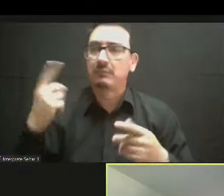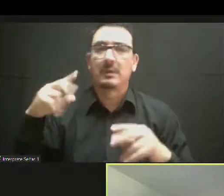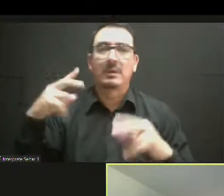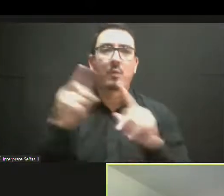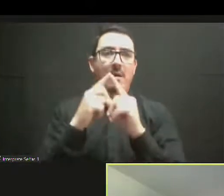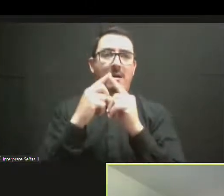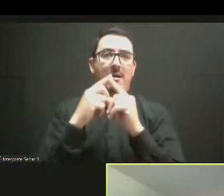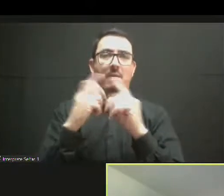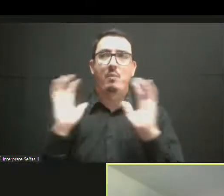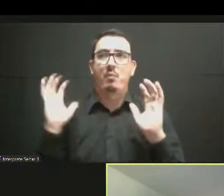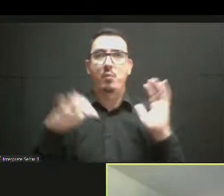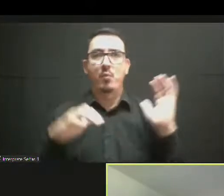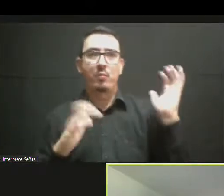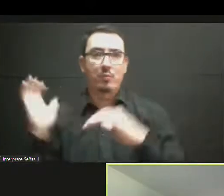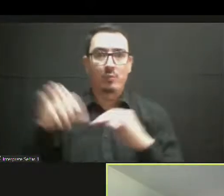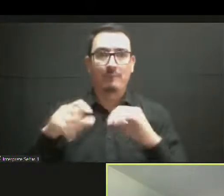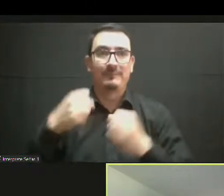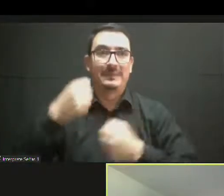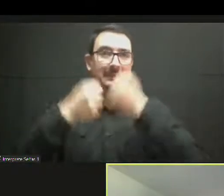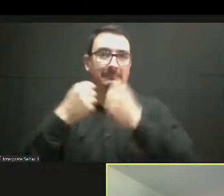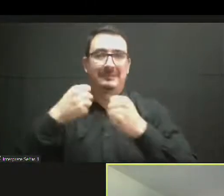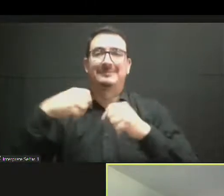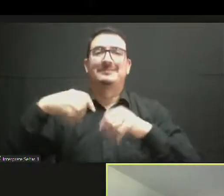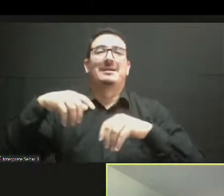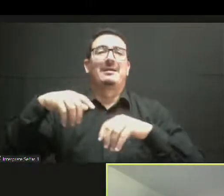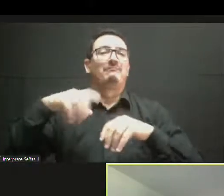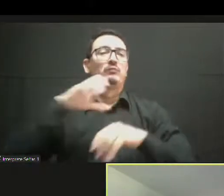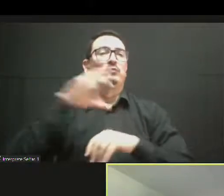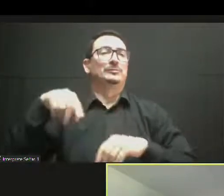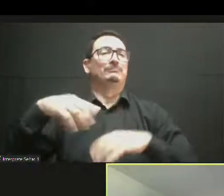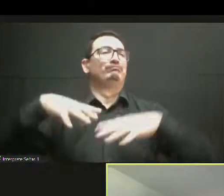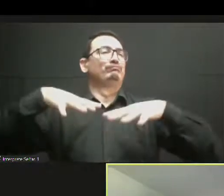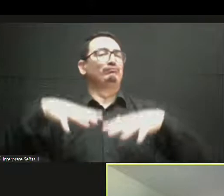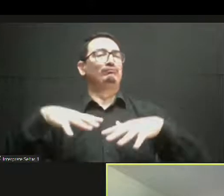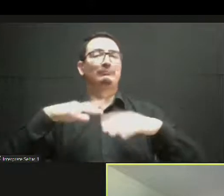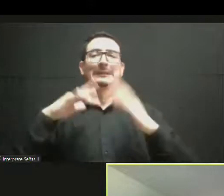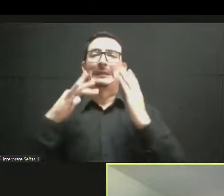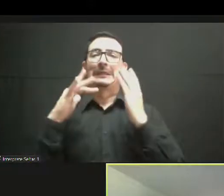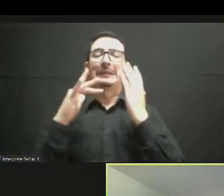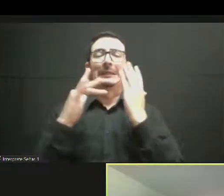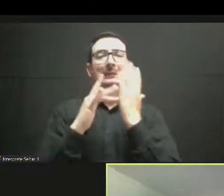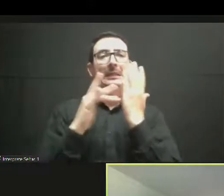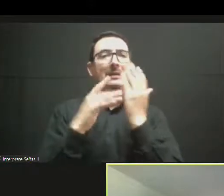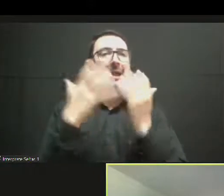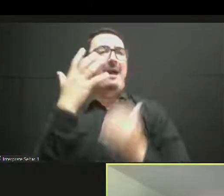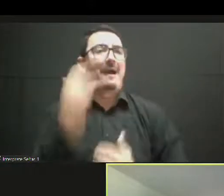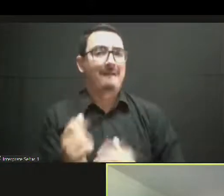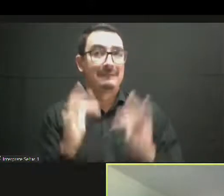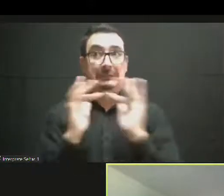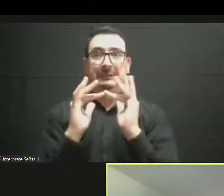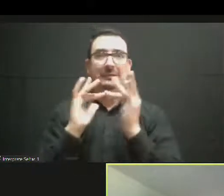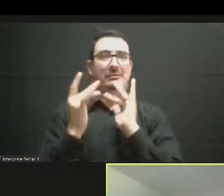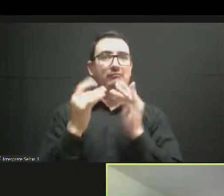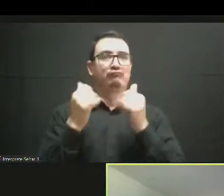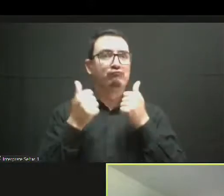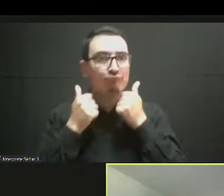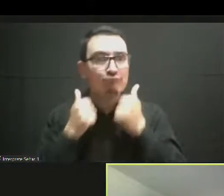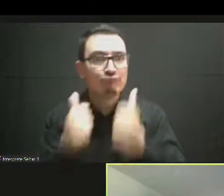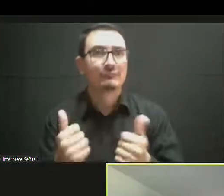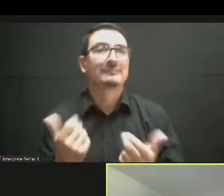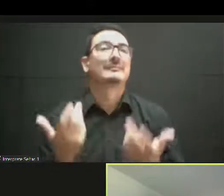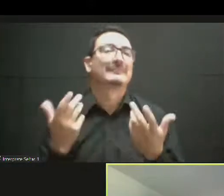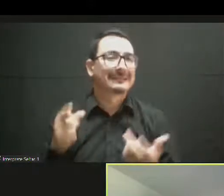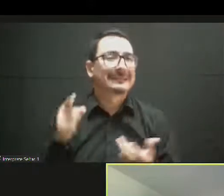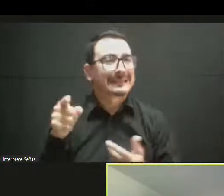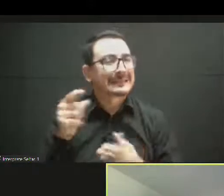we actually at CINDE, it's very clear that the effort of the government in terms of building the right